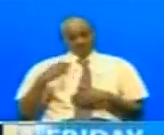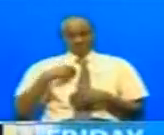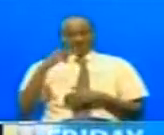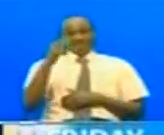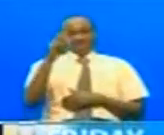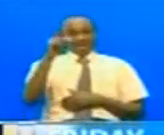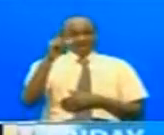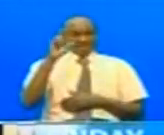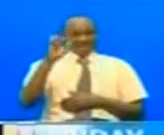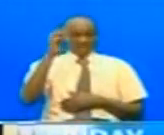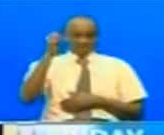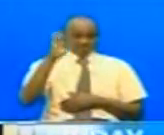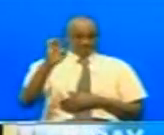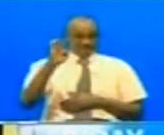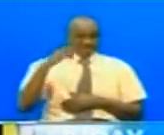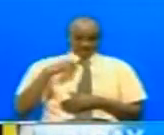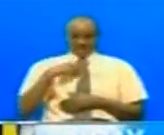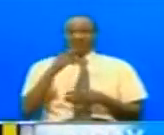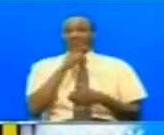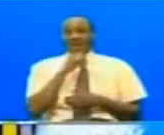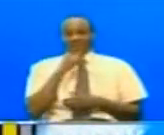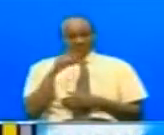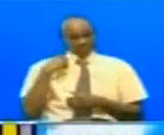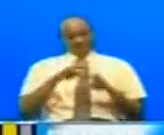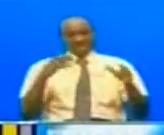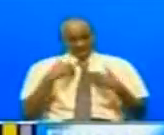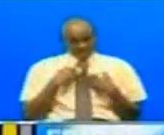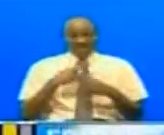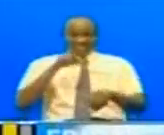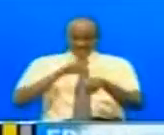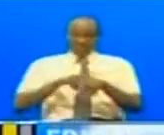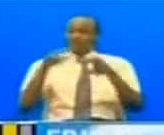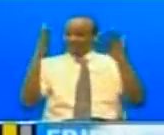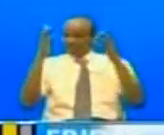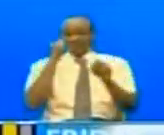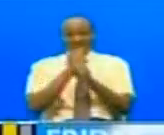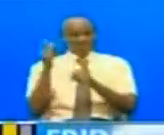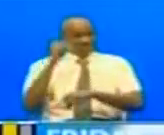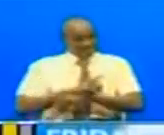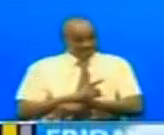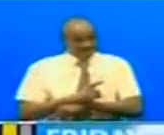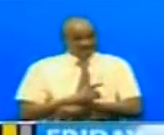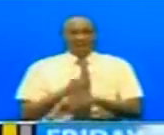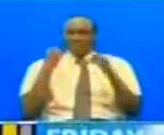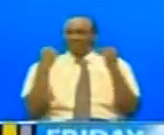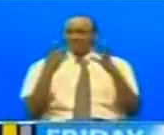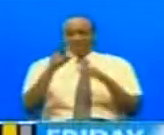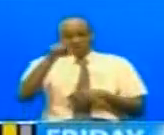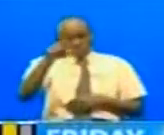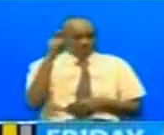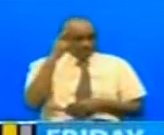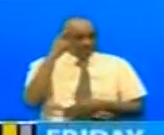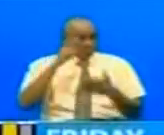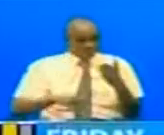Kalem Bendile, son of a squatter. As we celebrate the Labor Day, many of you will